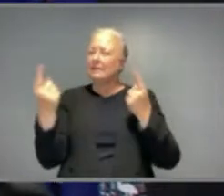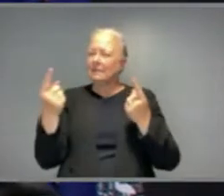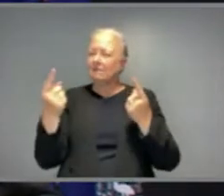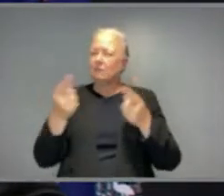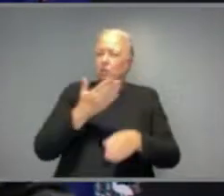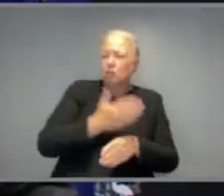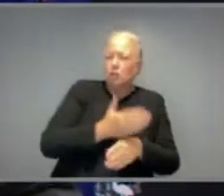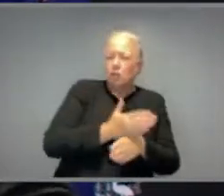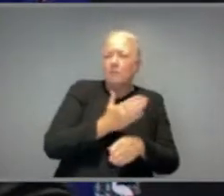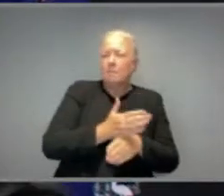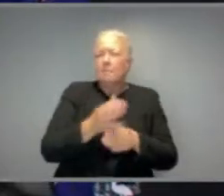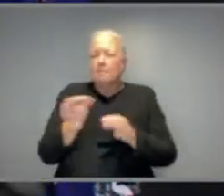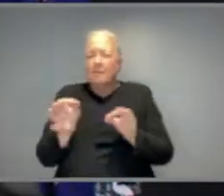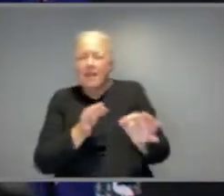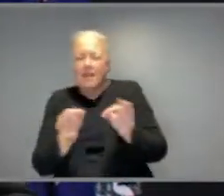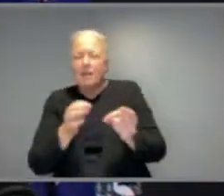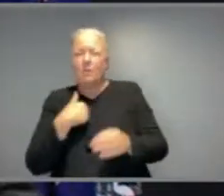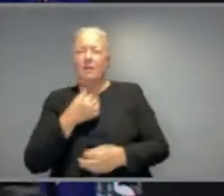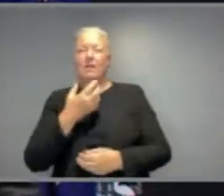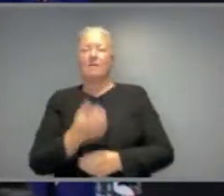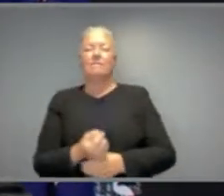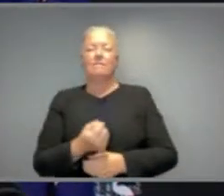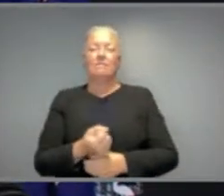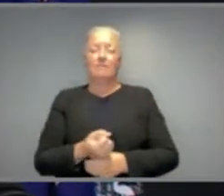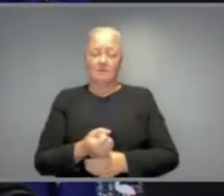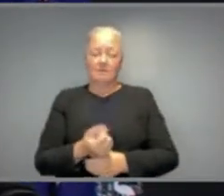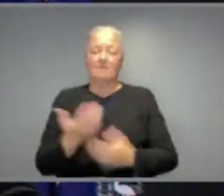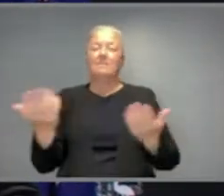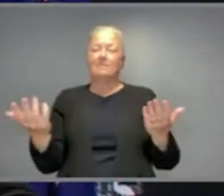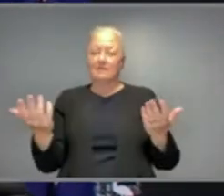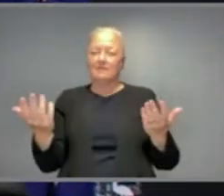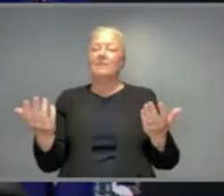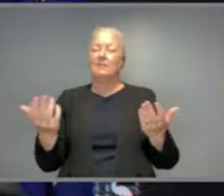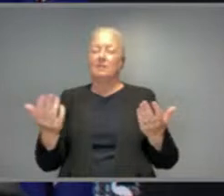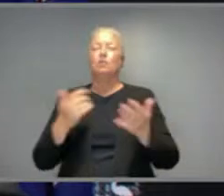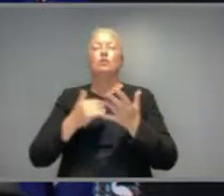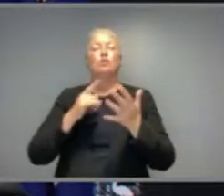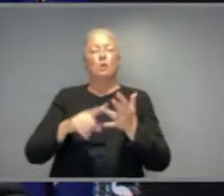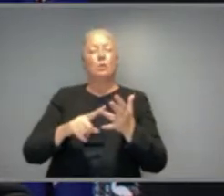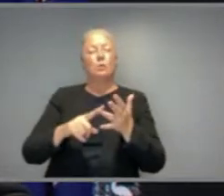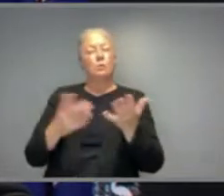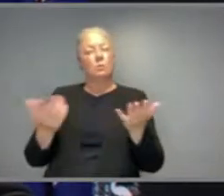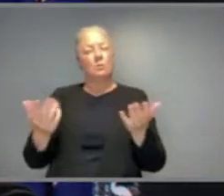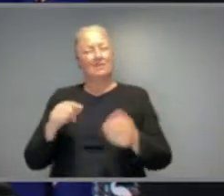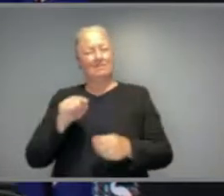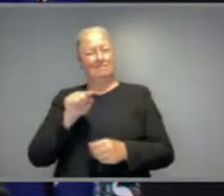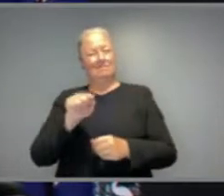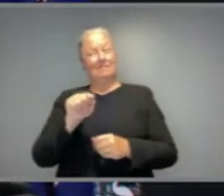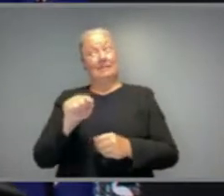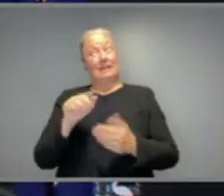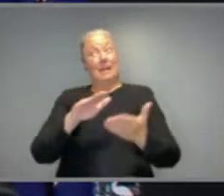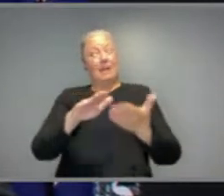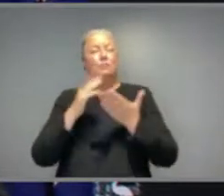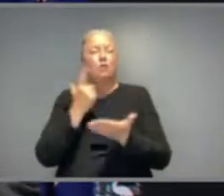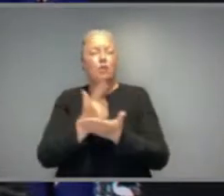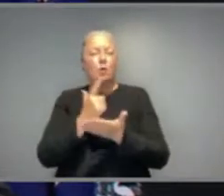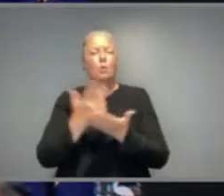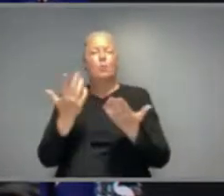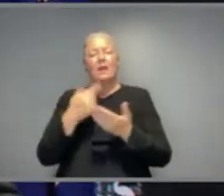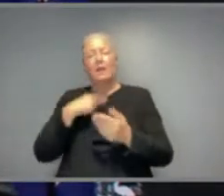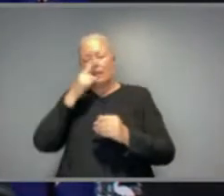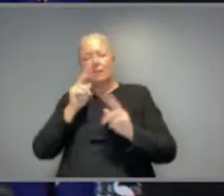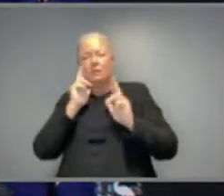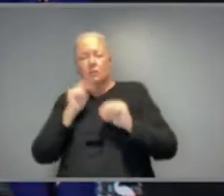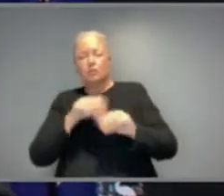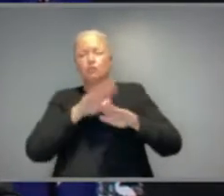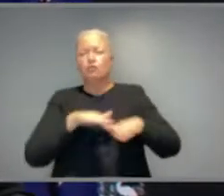used in that instance to deliver on that outcome, which was very effective in protecting children from going